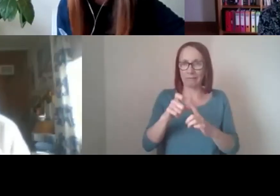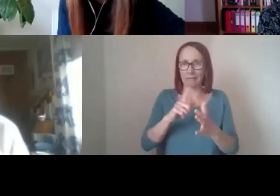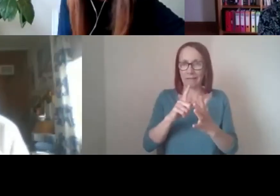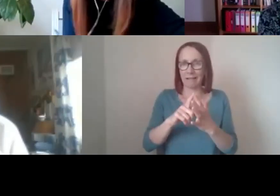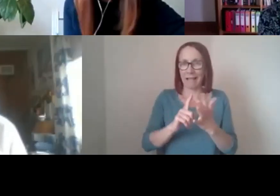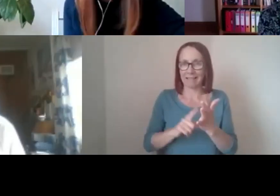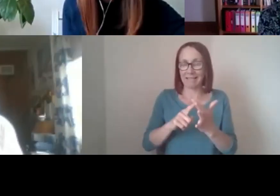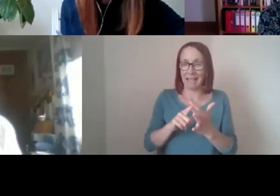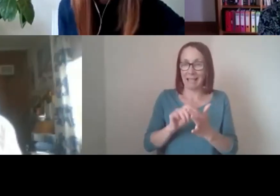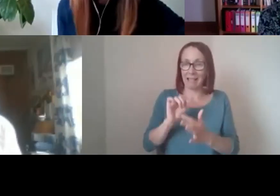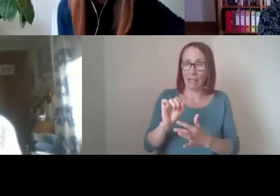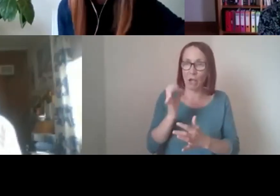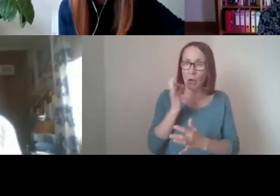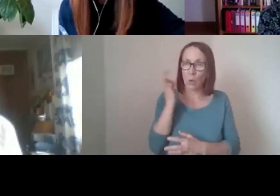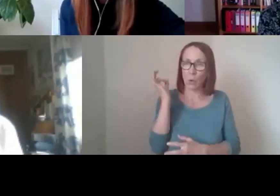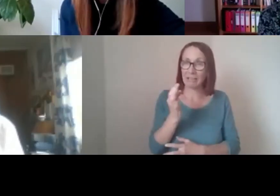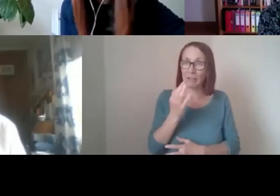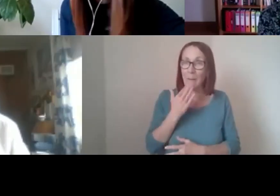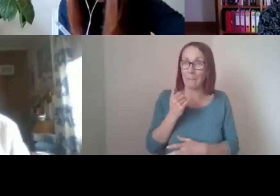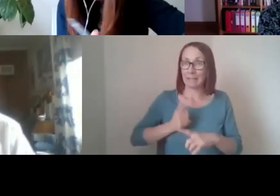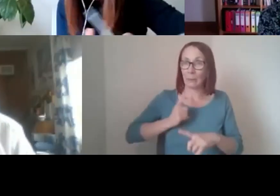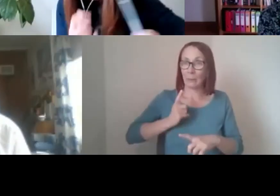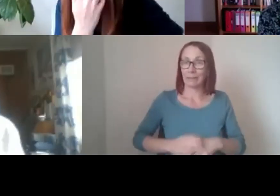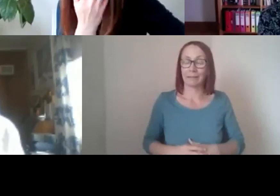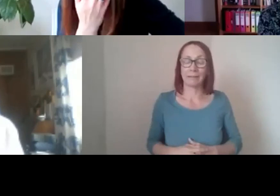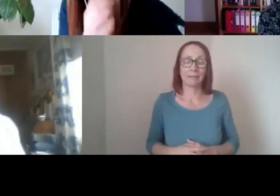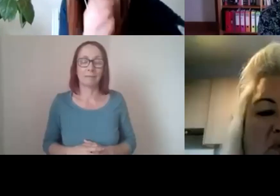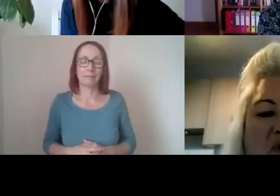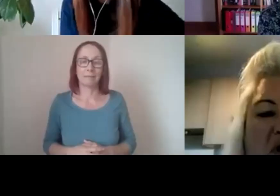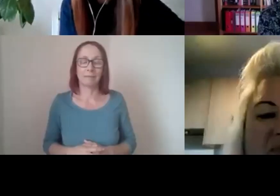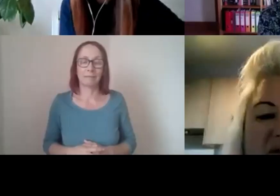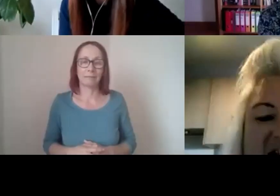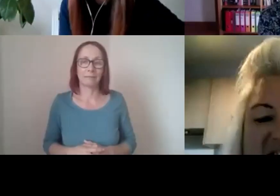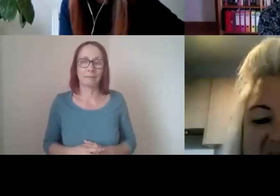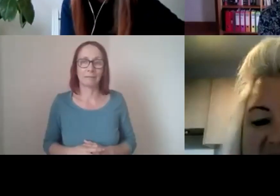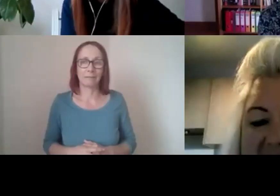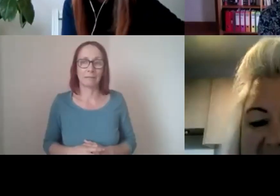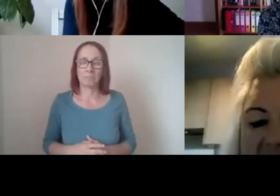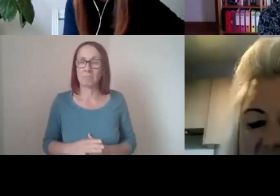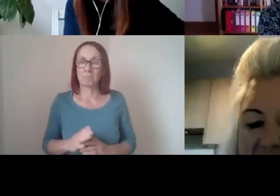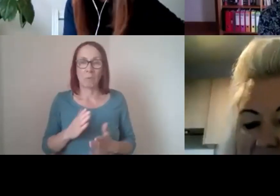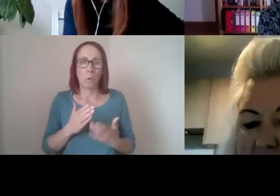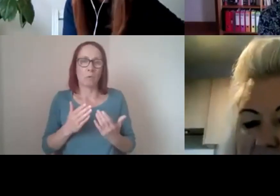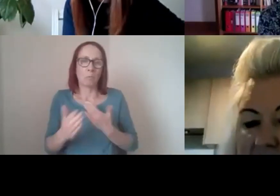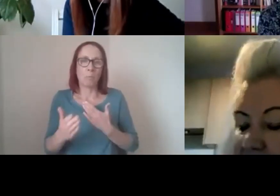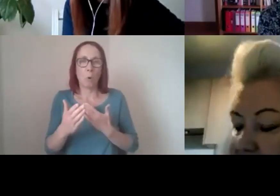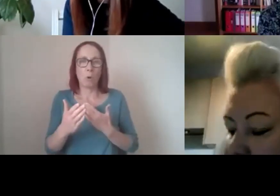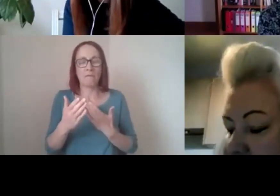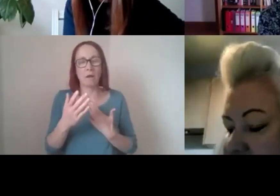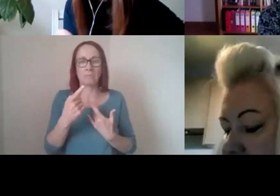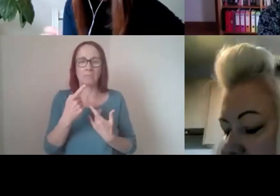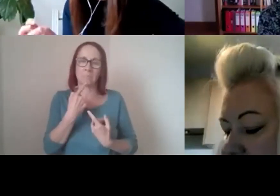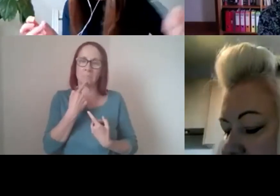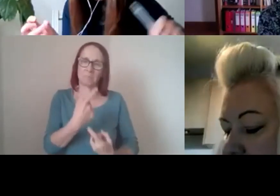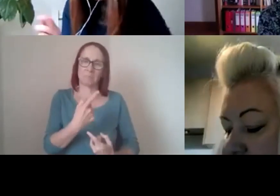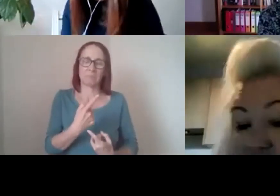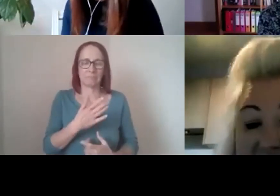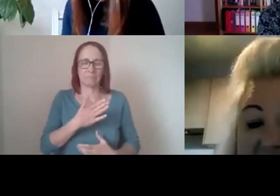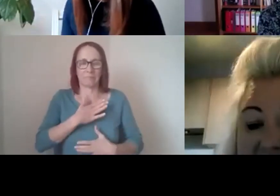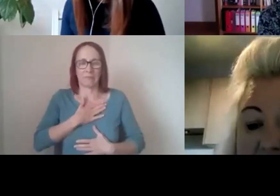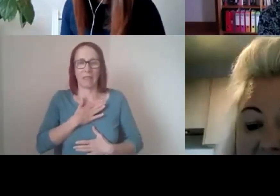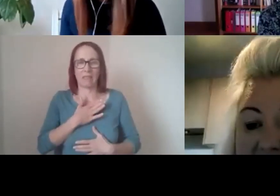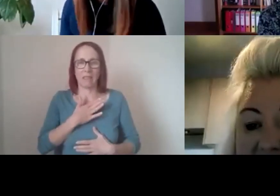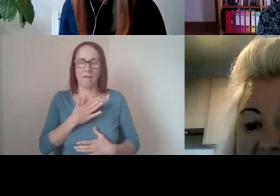answer quickly, that would be helpful. Adele, do you want to go ahead? Hi, more observation than anything else. I love the idea of a